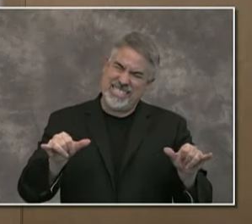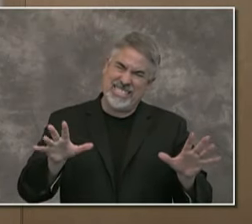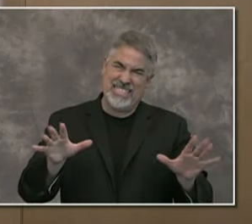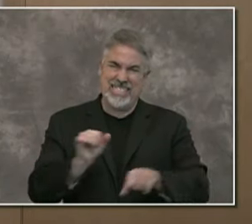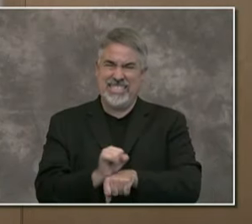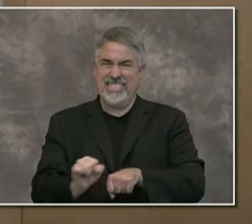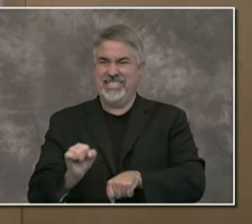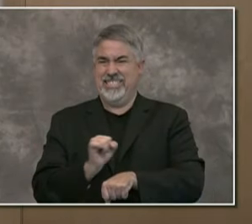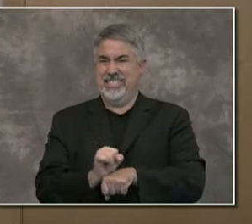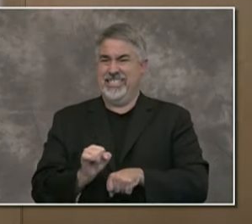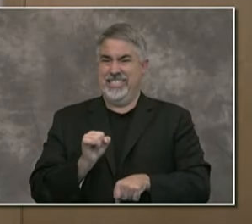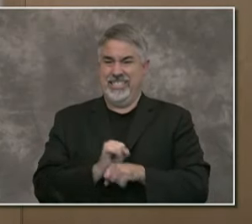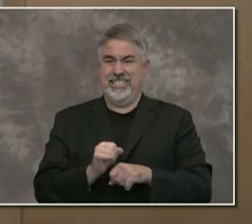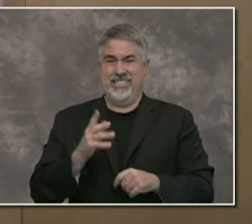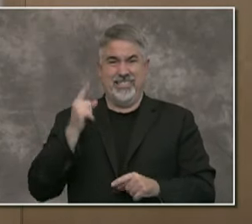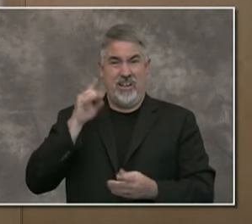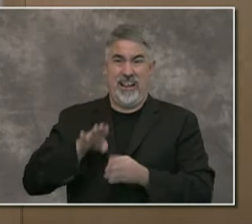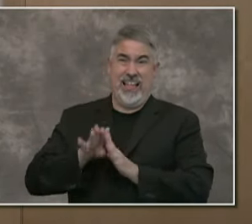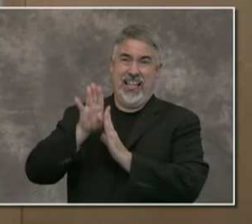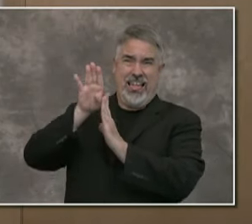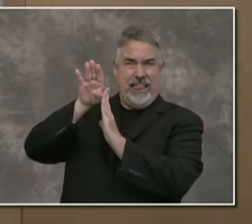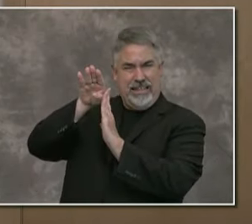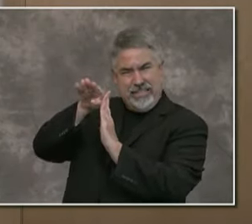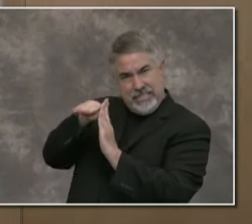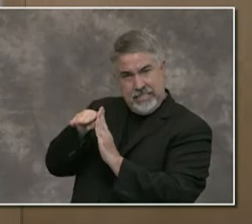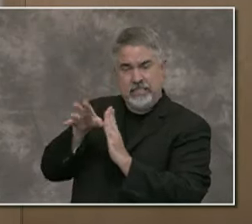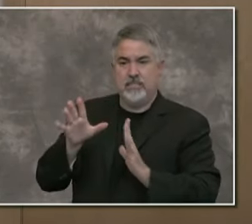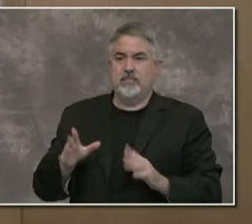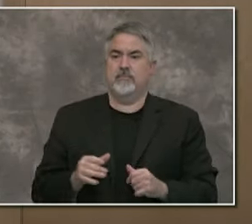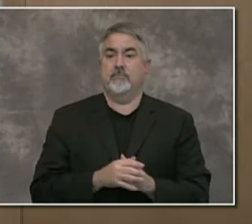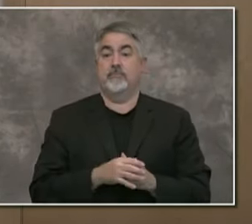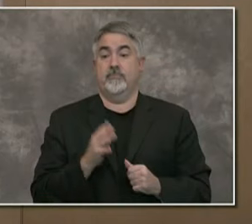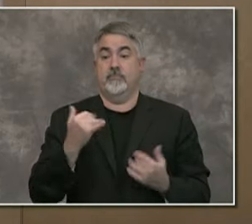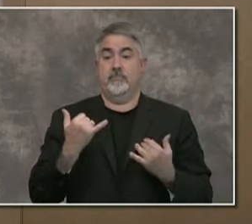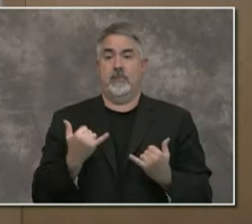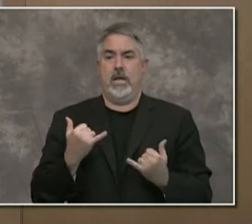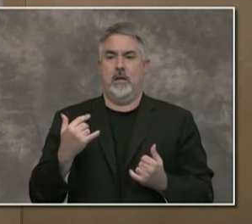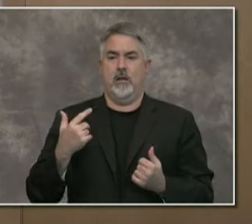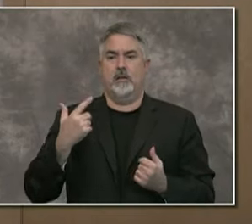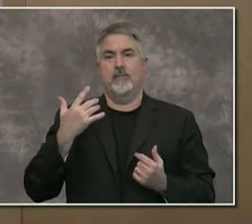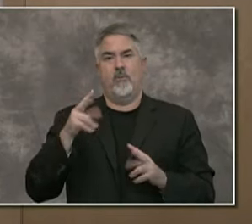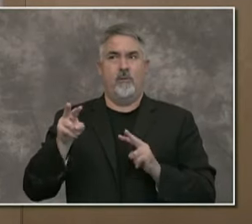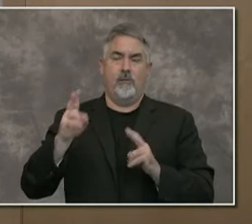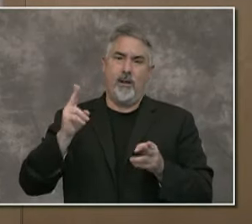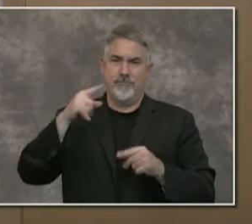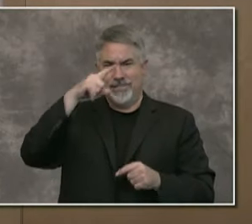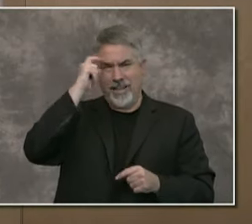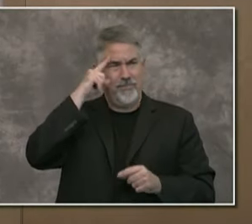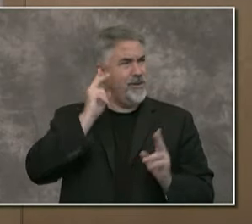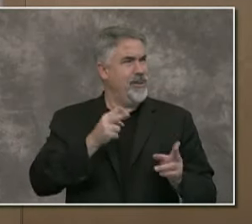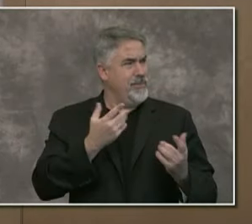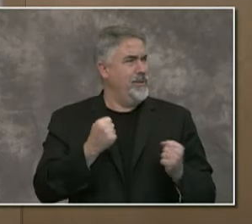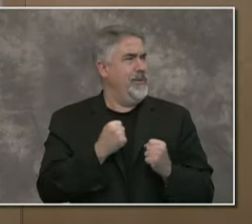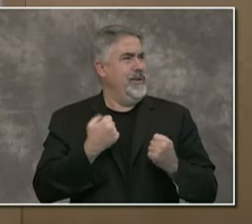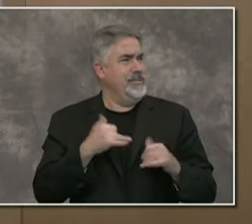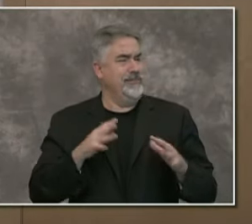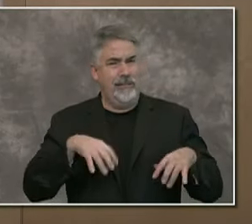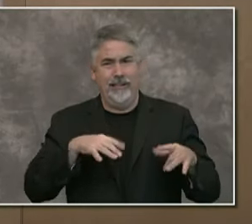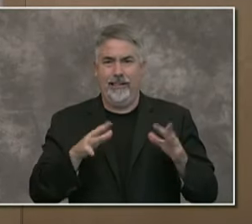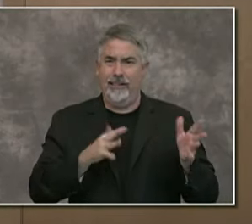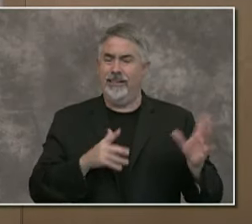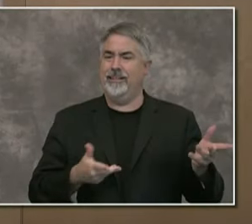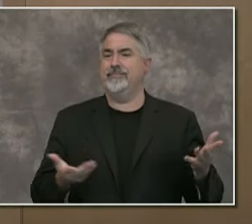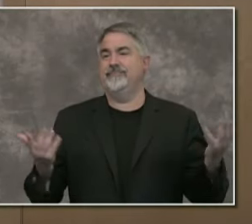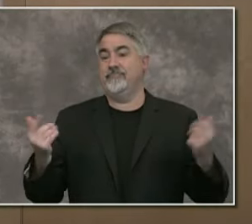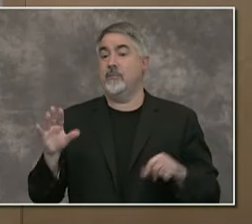can get back to having our summer. So thank you to San Diego residents for doing your part to